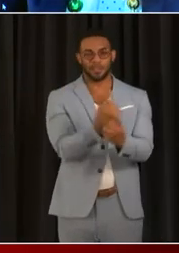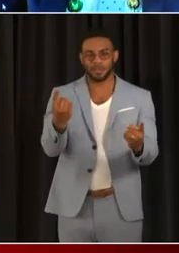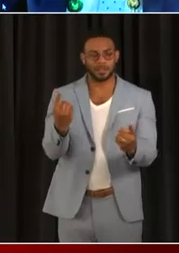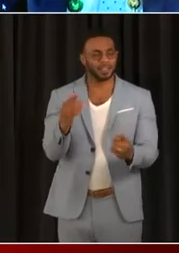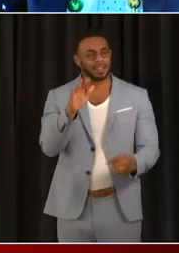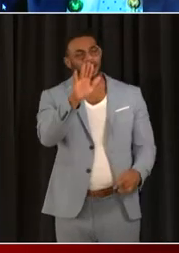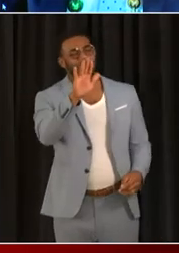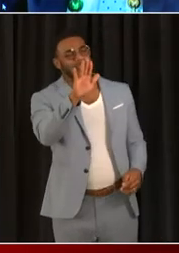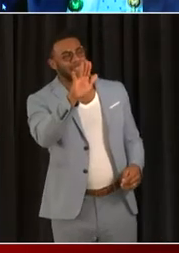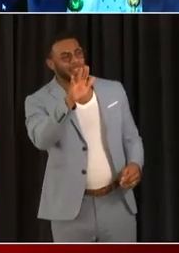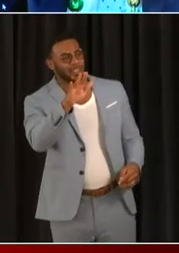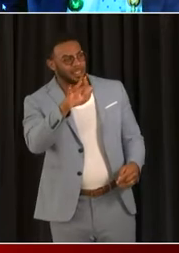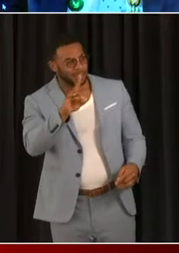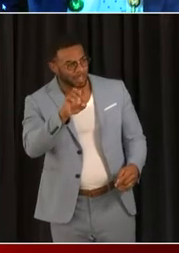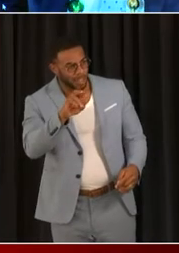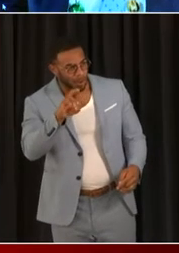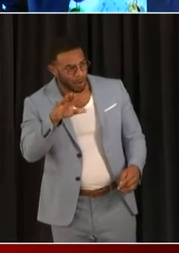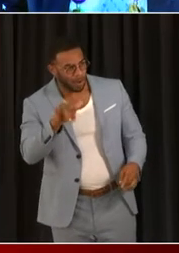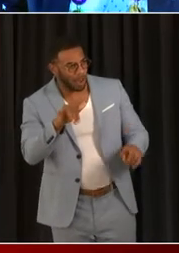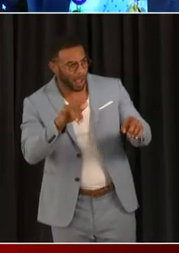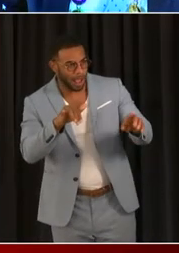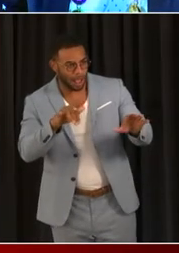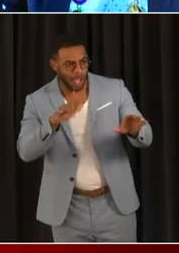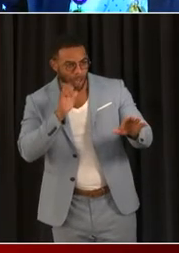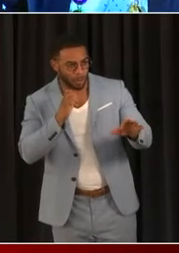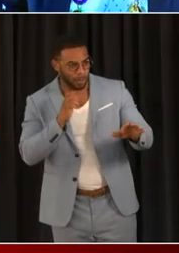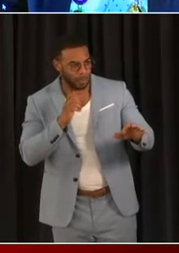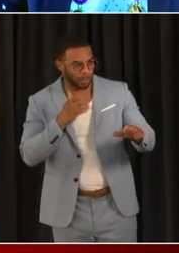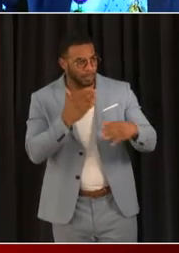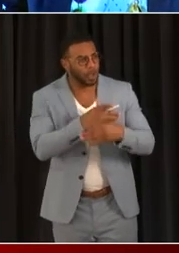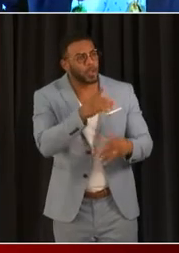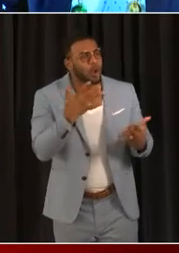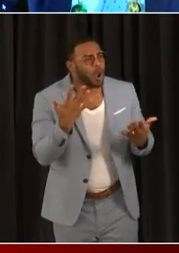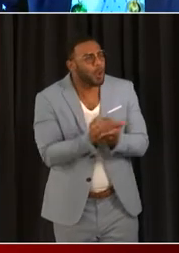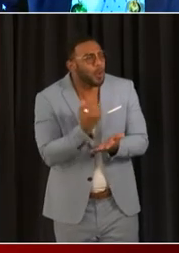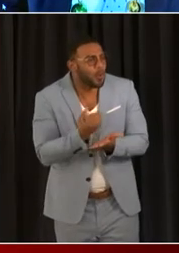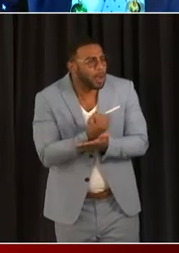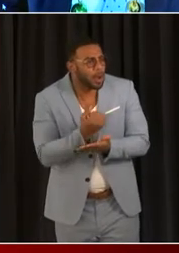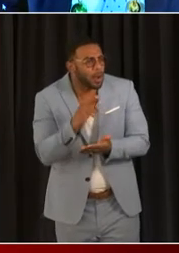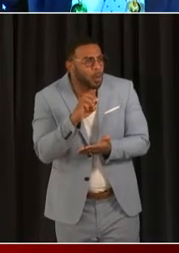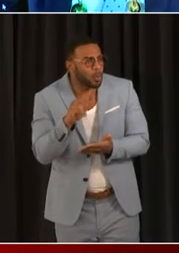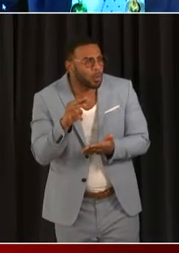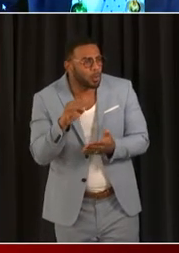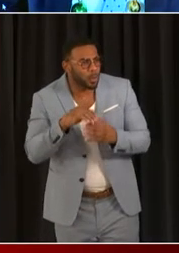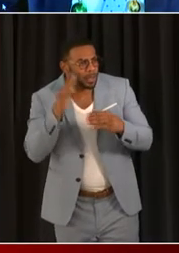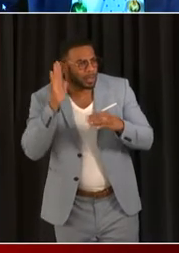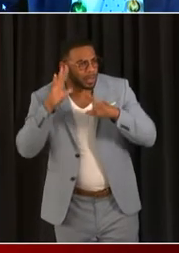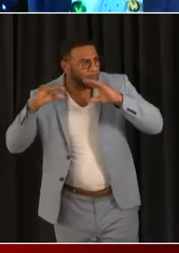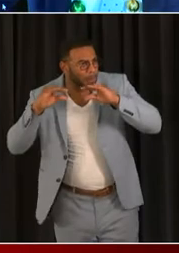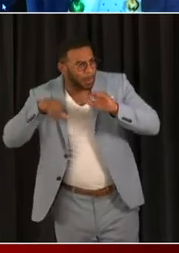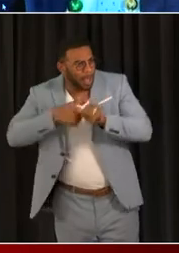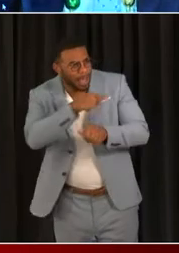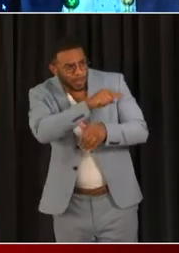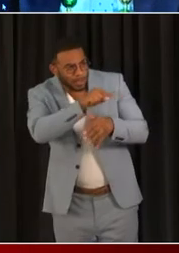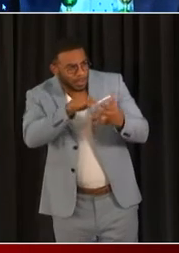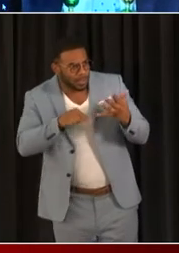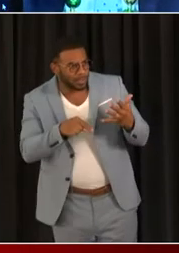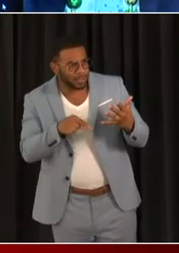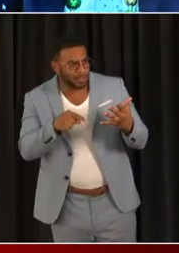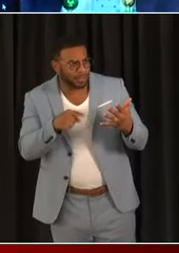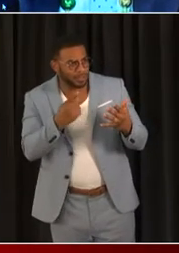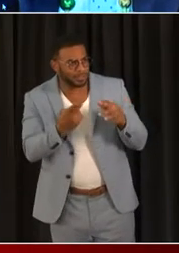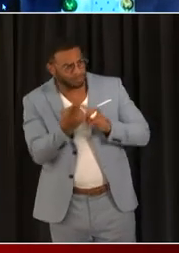there. So Dr. Perry, Dr. Perry, I don't want to interrupt you, but you were already winning Room Raider with those pillows behind you. Now